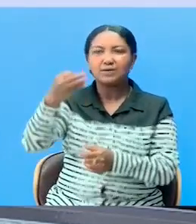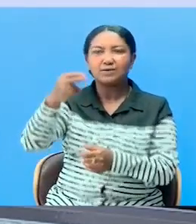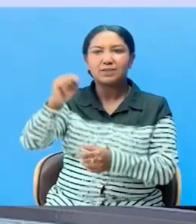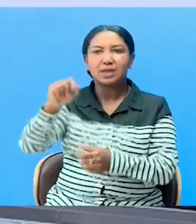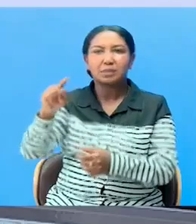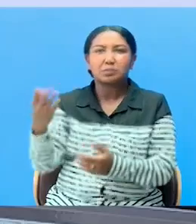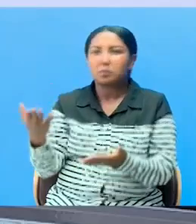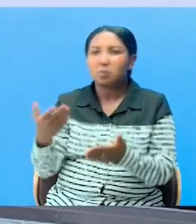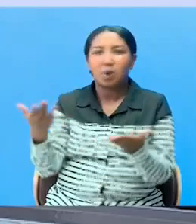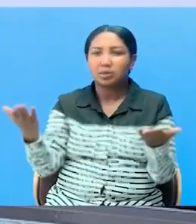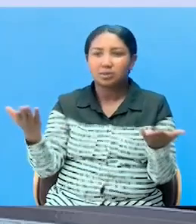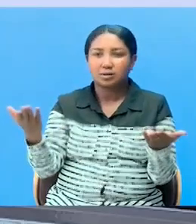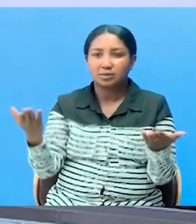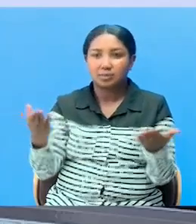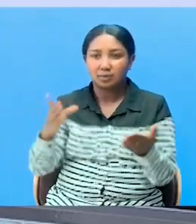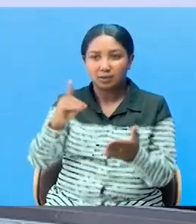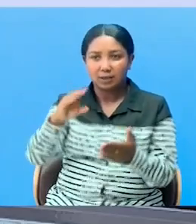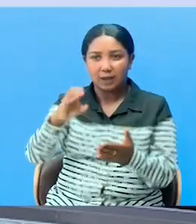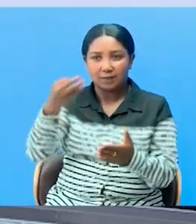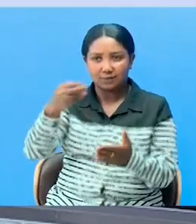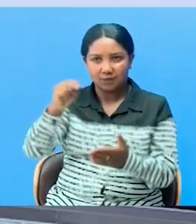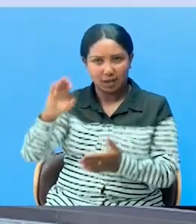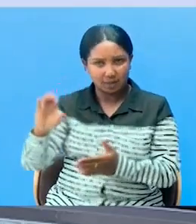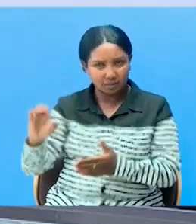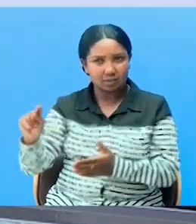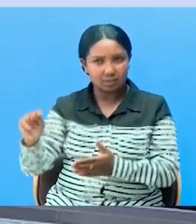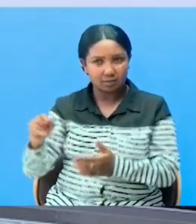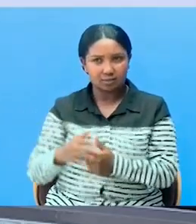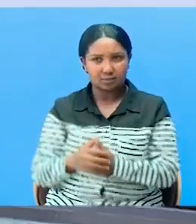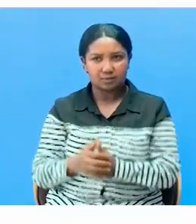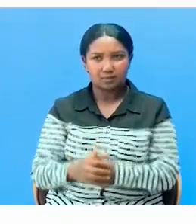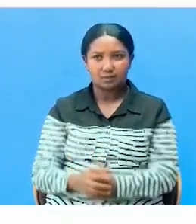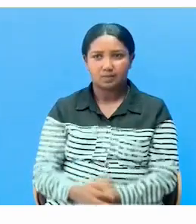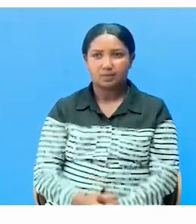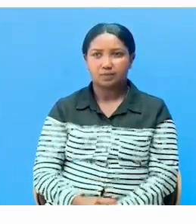means for you? Definite article.